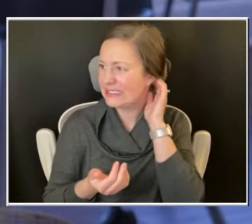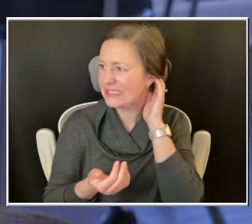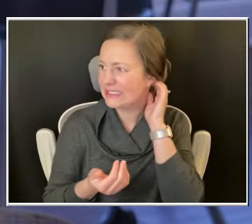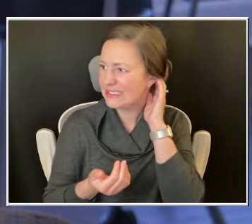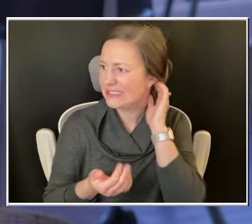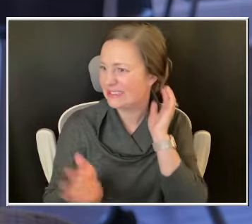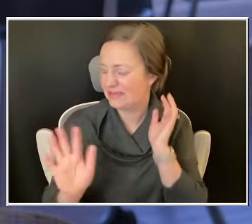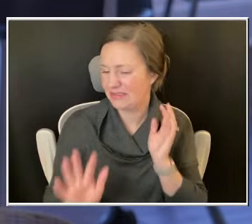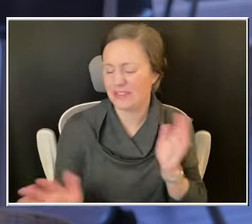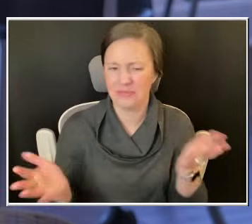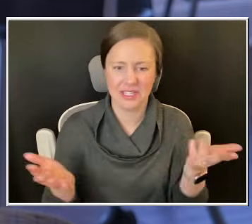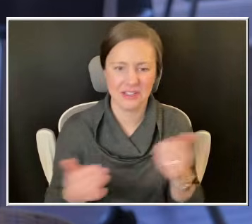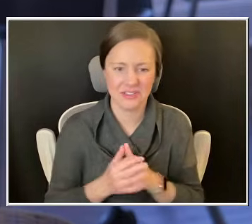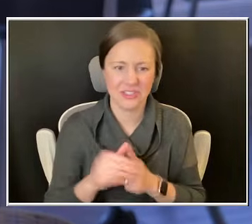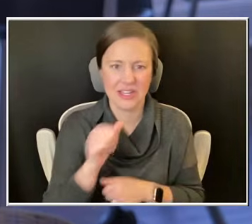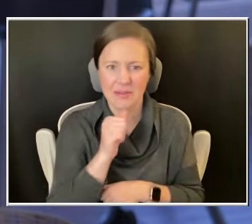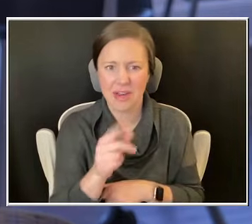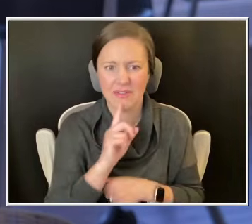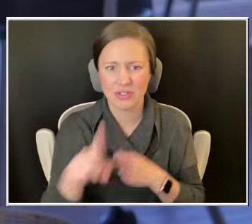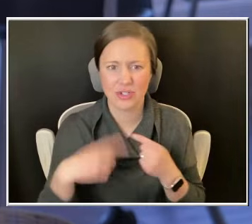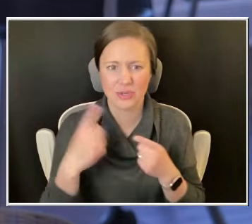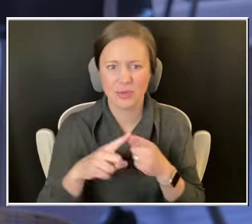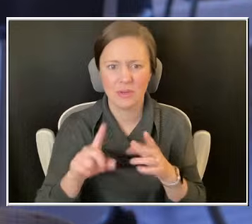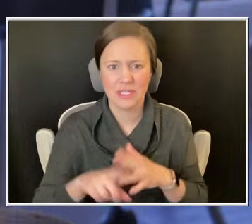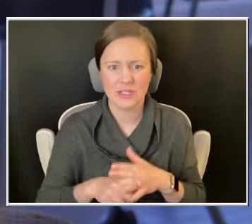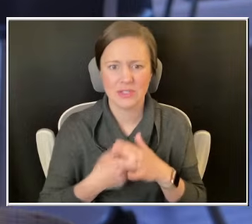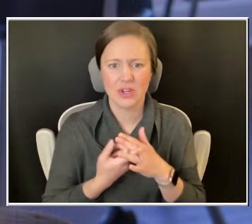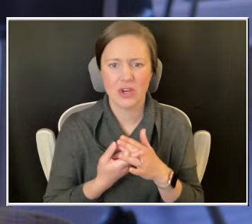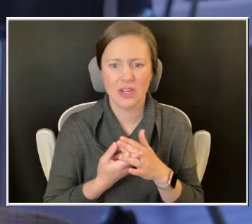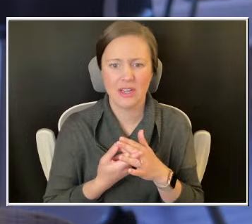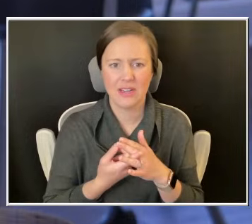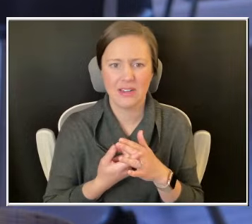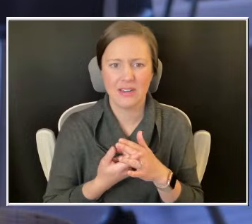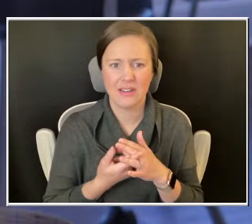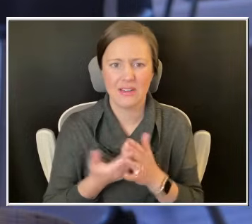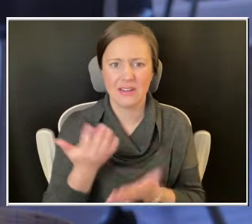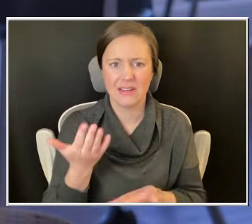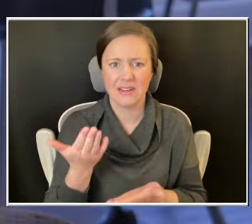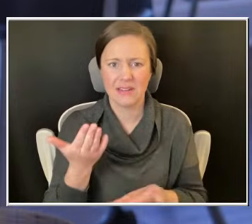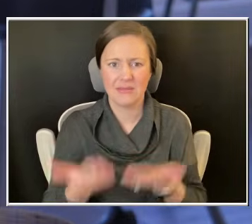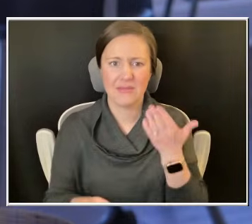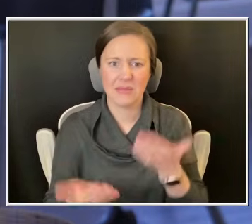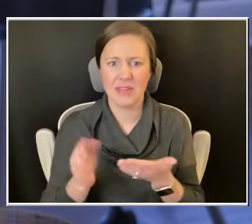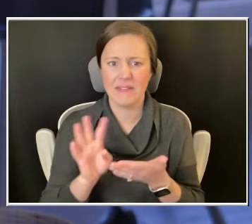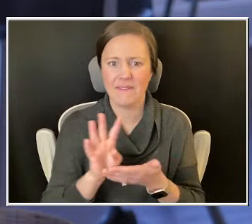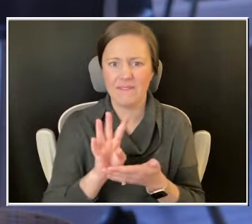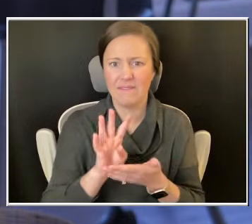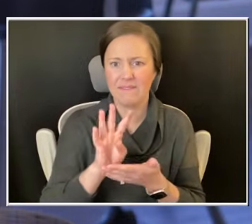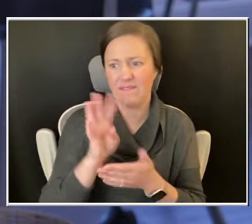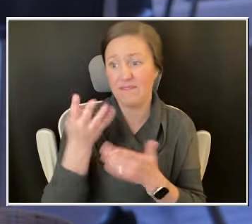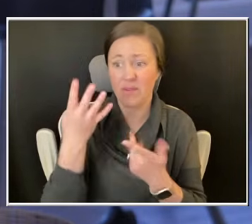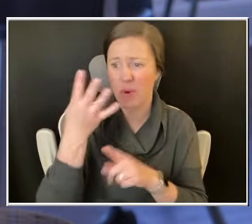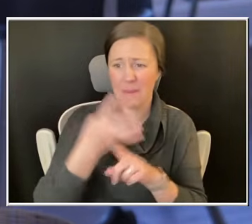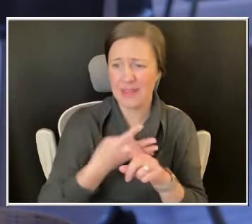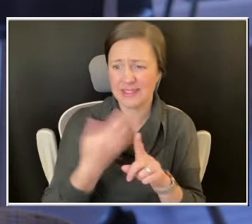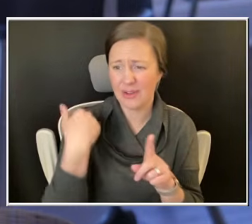gosh, I'm not even sure when we started this. It was probably like 4 months ago.